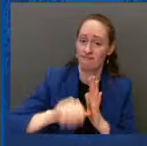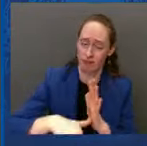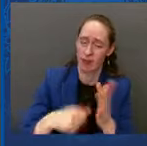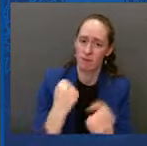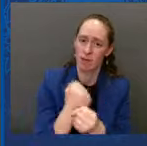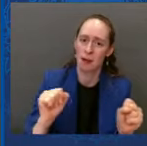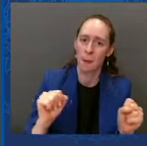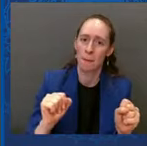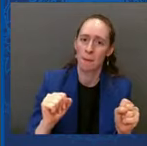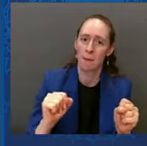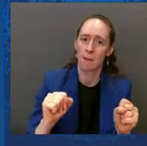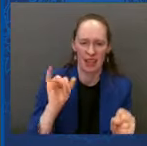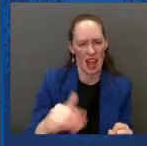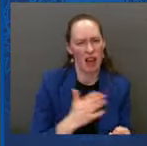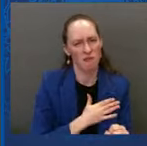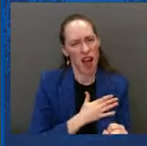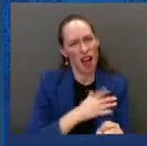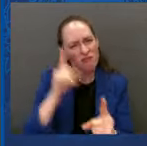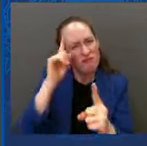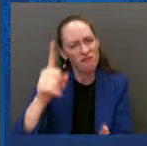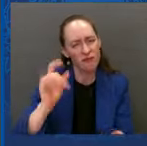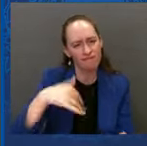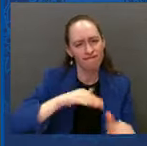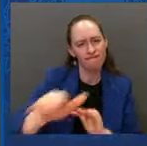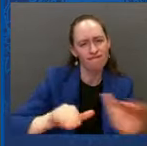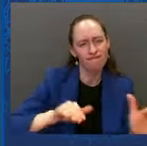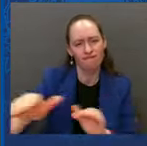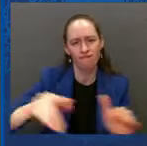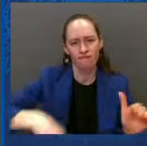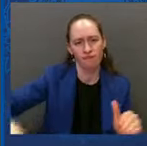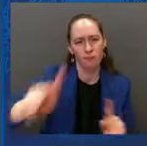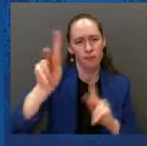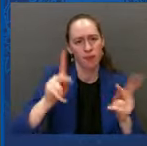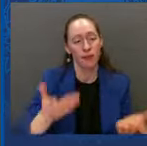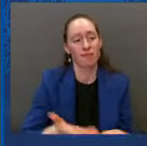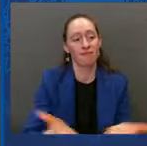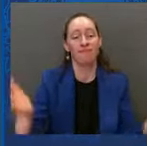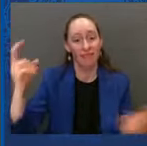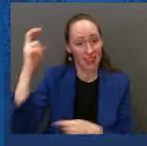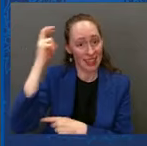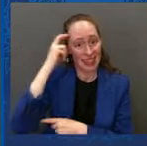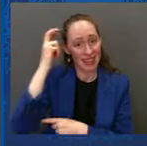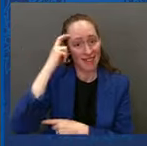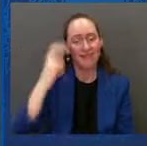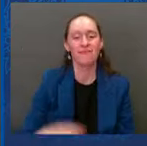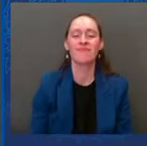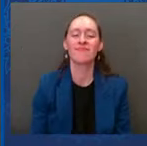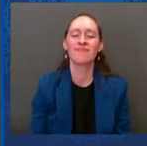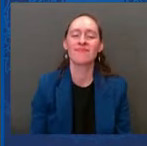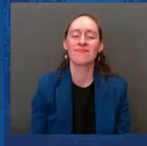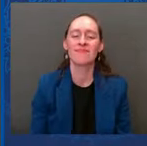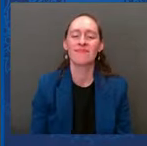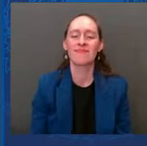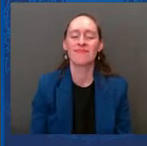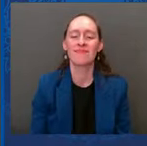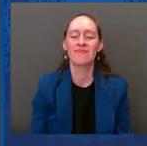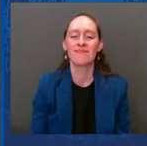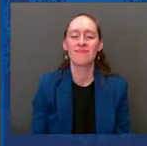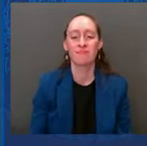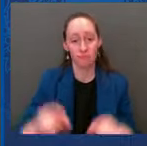to the people of Ukraine. When President Zelensky said he came to the United States in December, quote, he said, "This